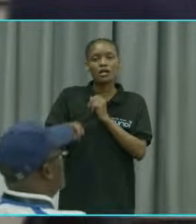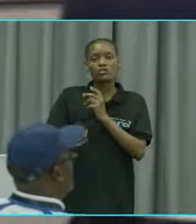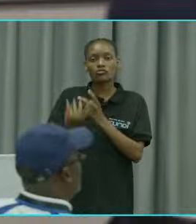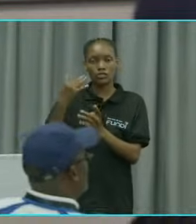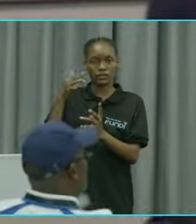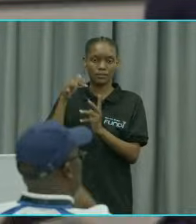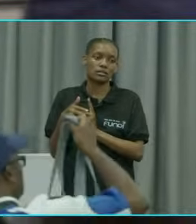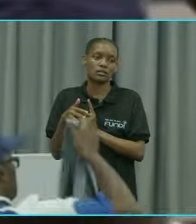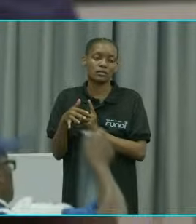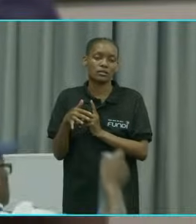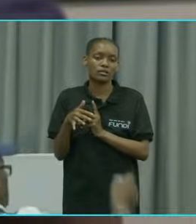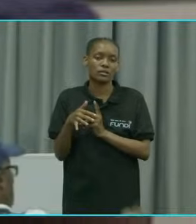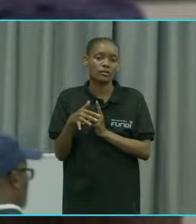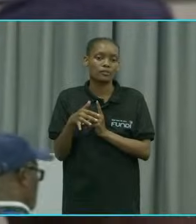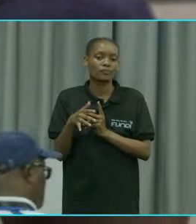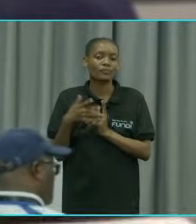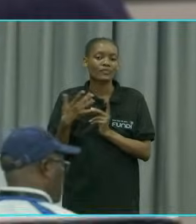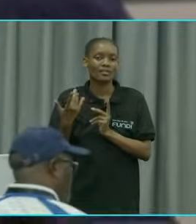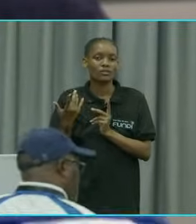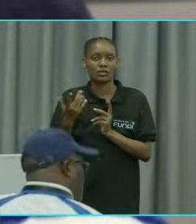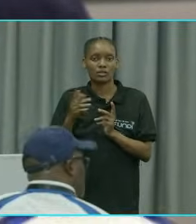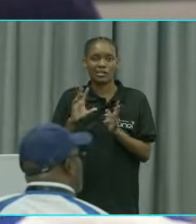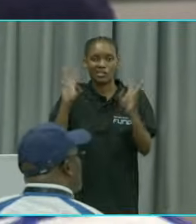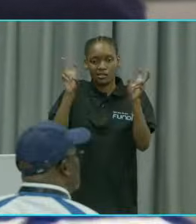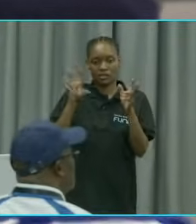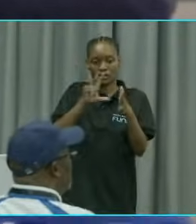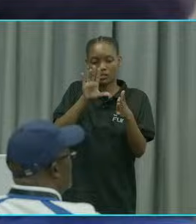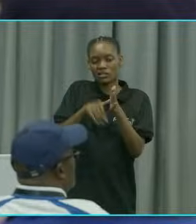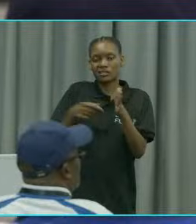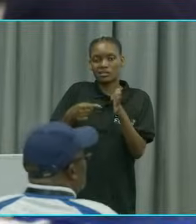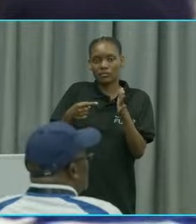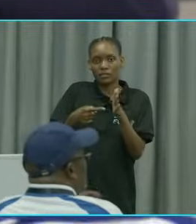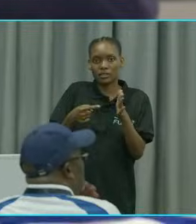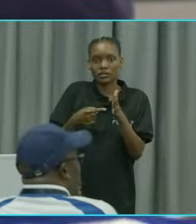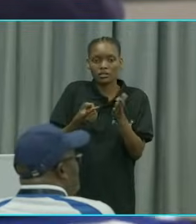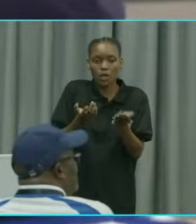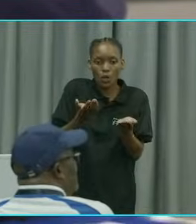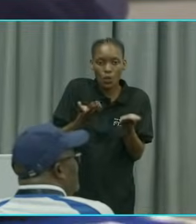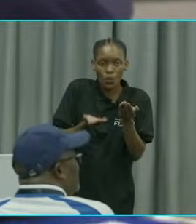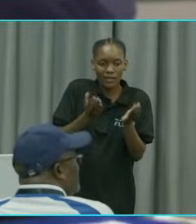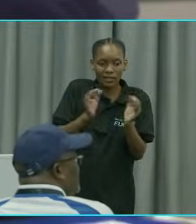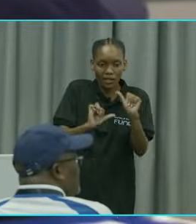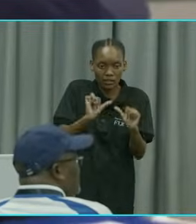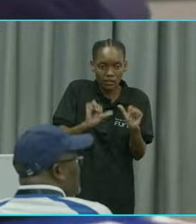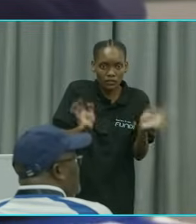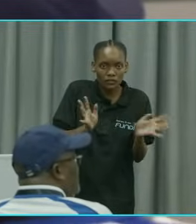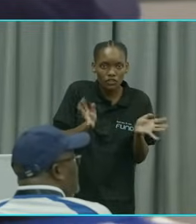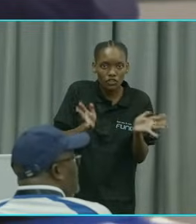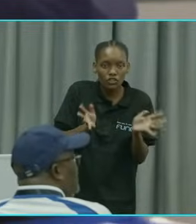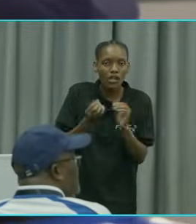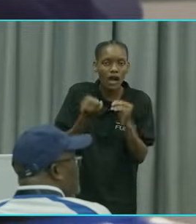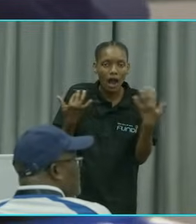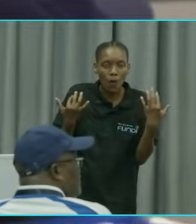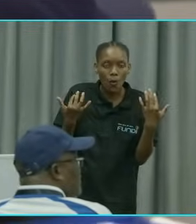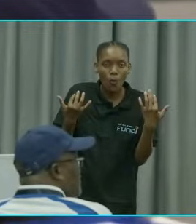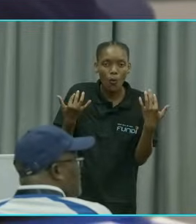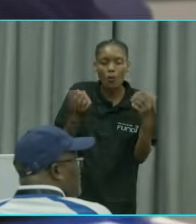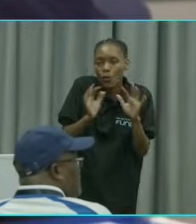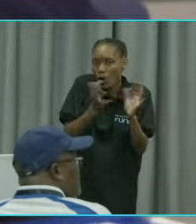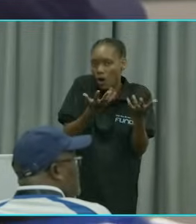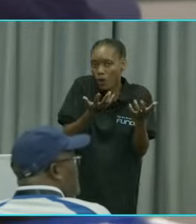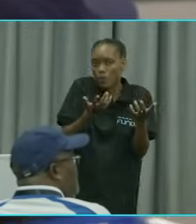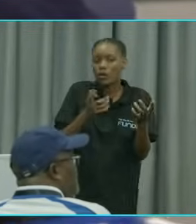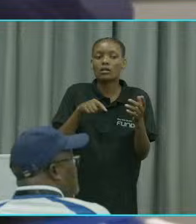the distribution of disabled weighted learners in ordinary schools, to be sure that